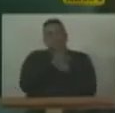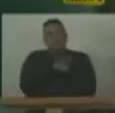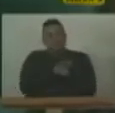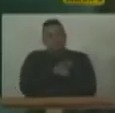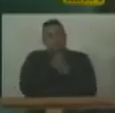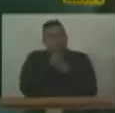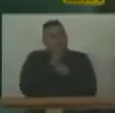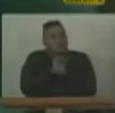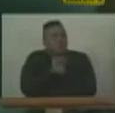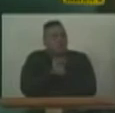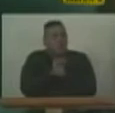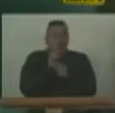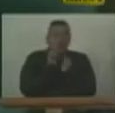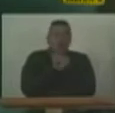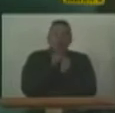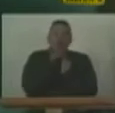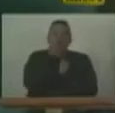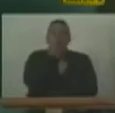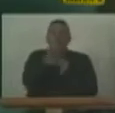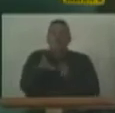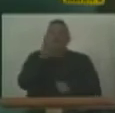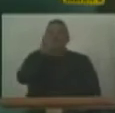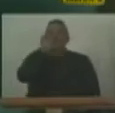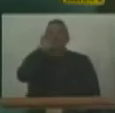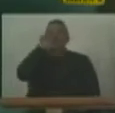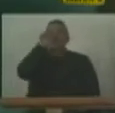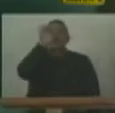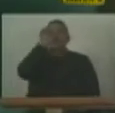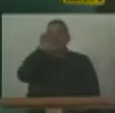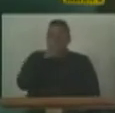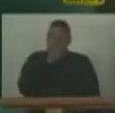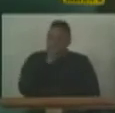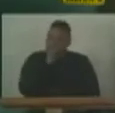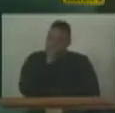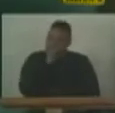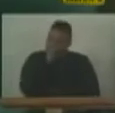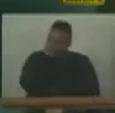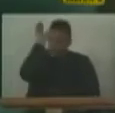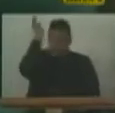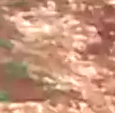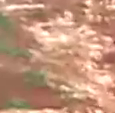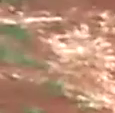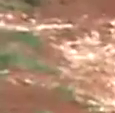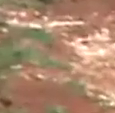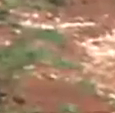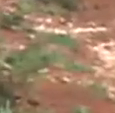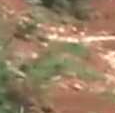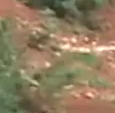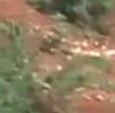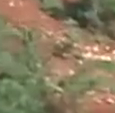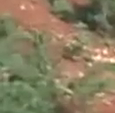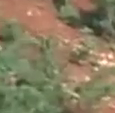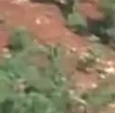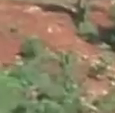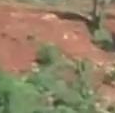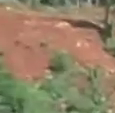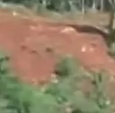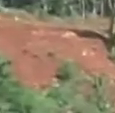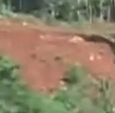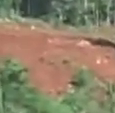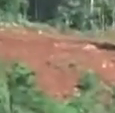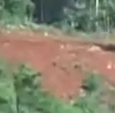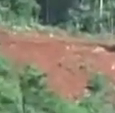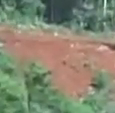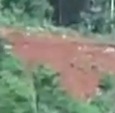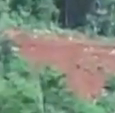to working with the owners of Windalco. For now, he reiterates the call for bipartisan support on the way forward, while guidance is being